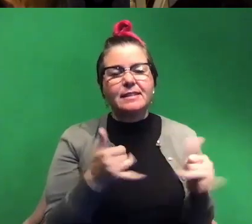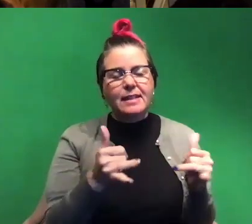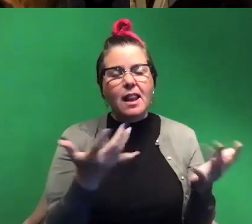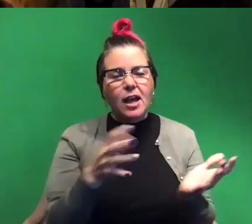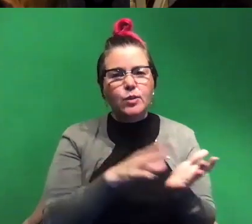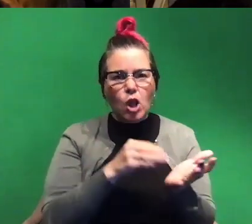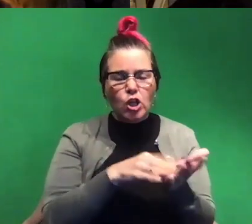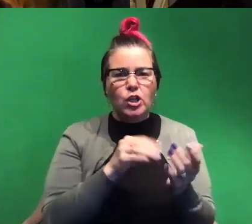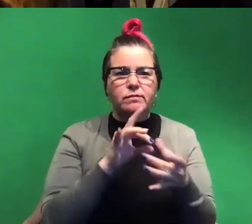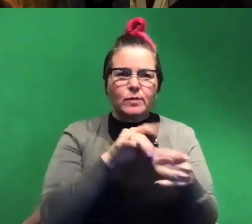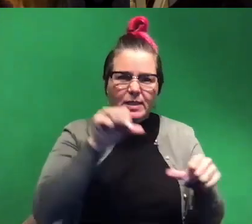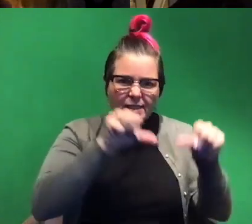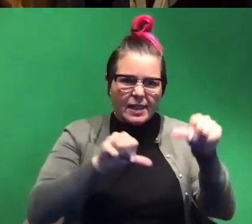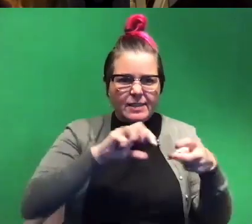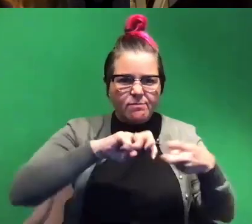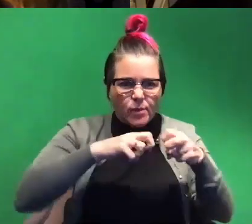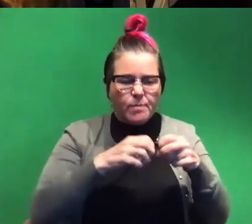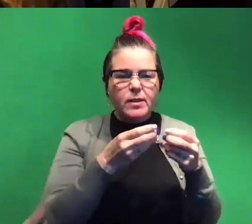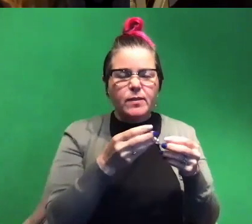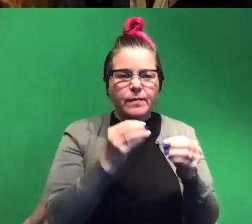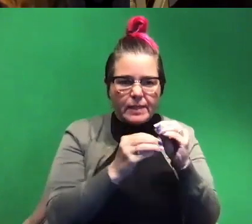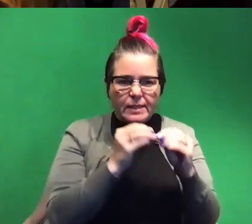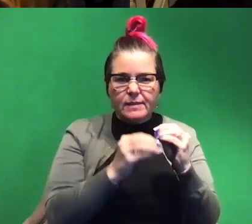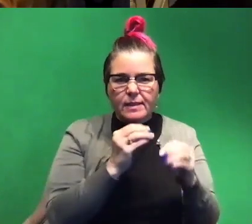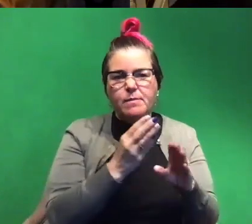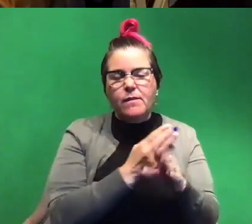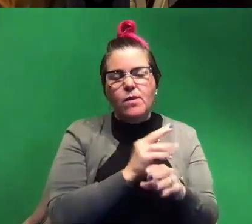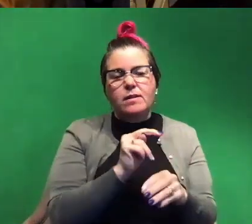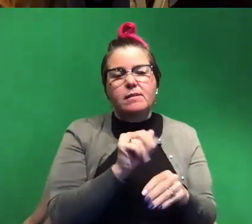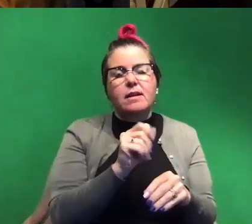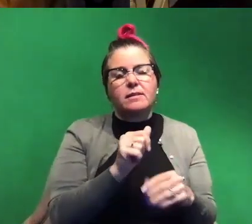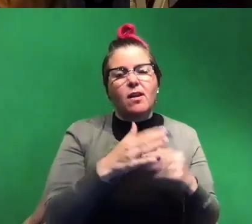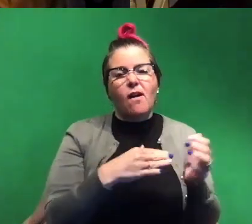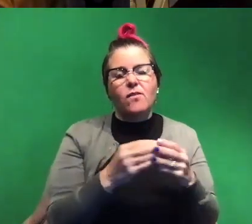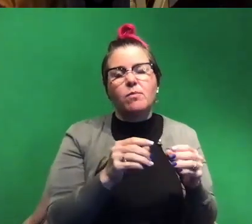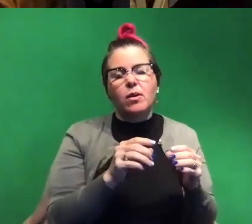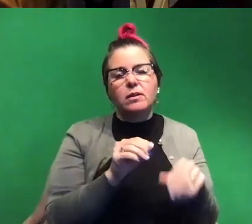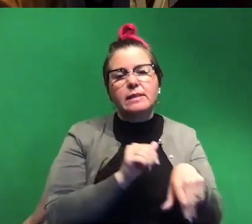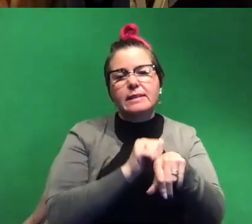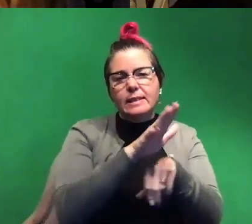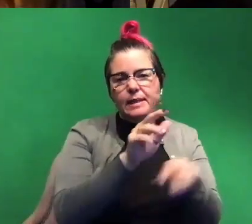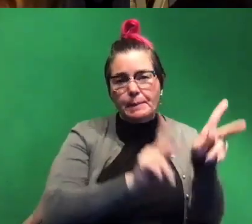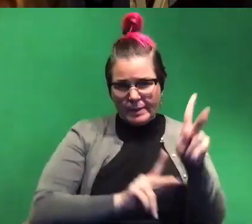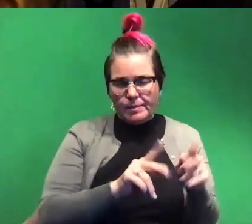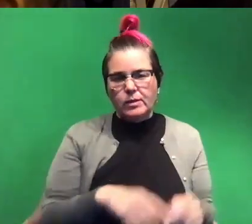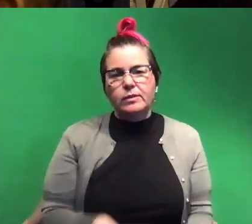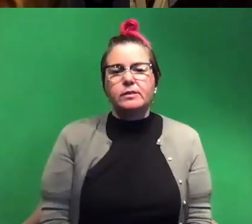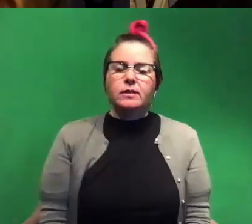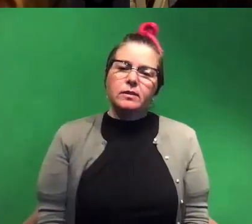scientific issues that need to be cleared up before NASA would be comfortable sending people. So I think that estimate of